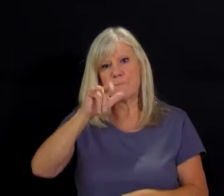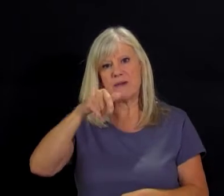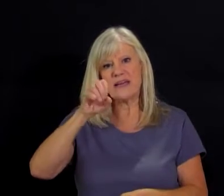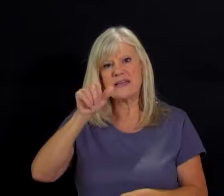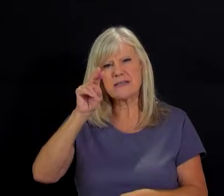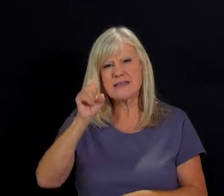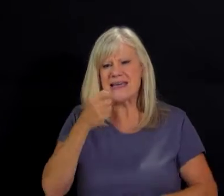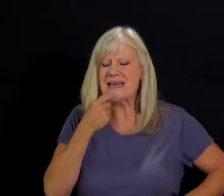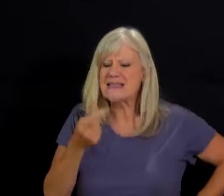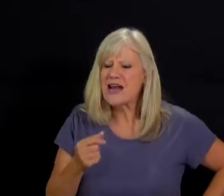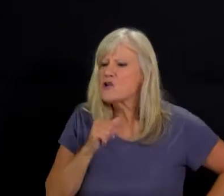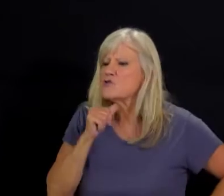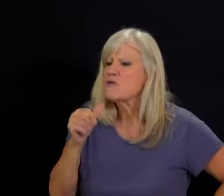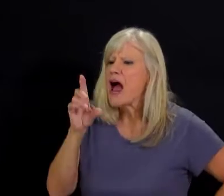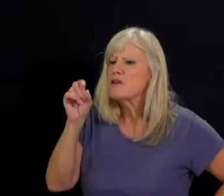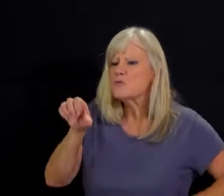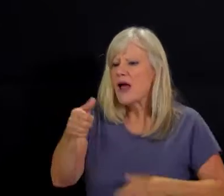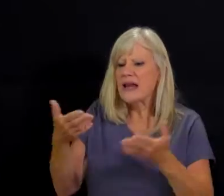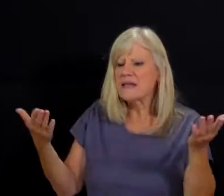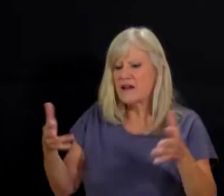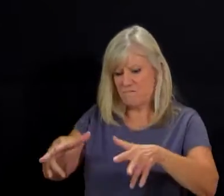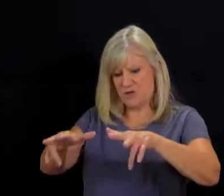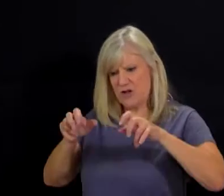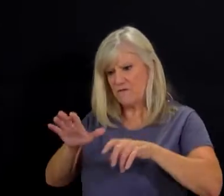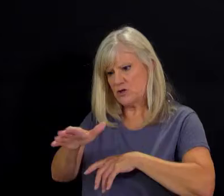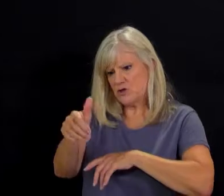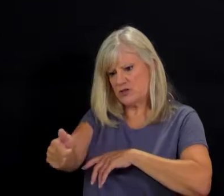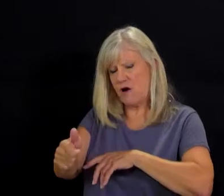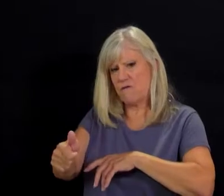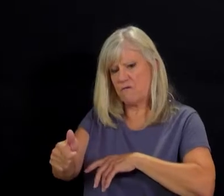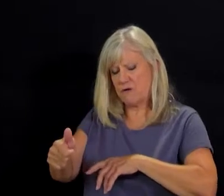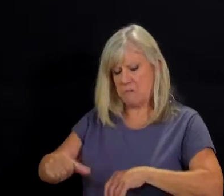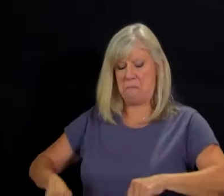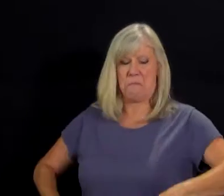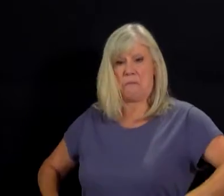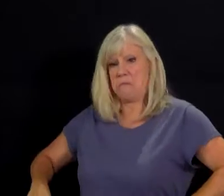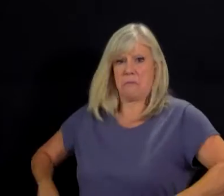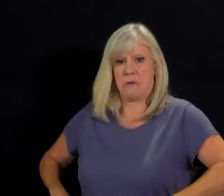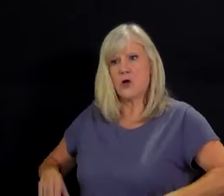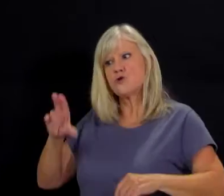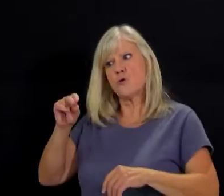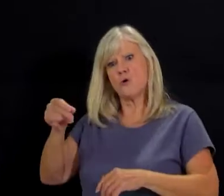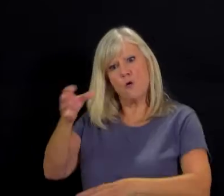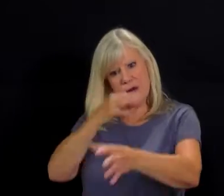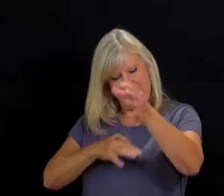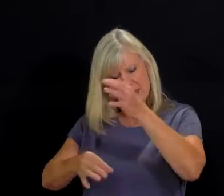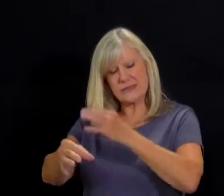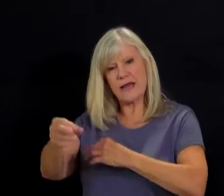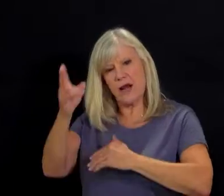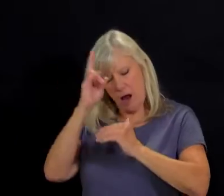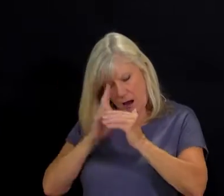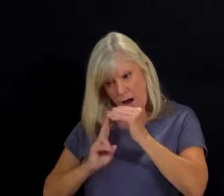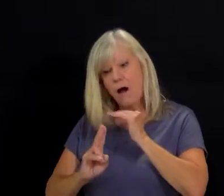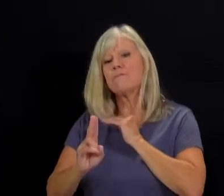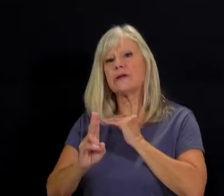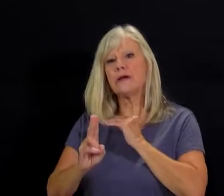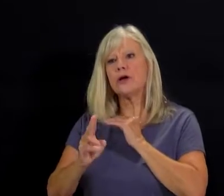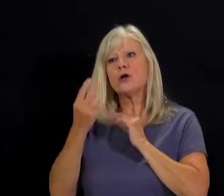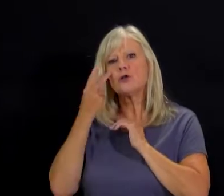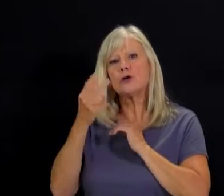selfishness or out of vain glory. Rather, humbly regard others as more important than